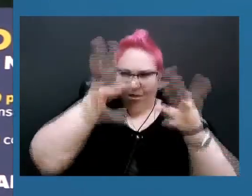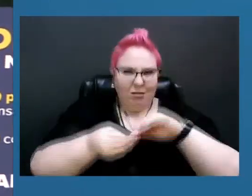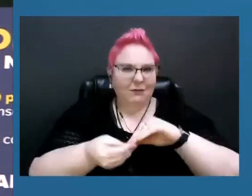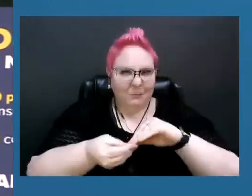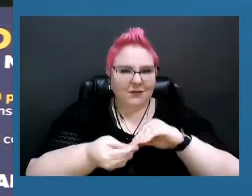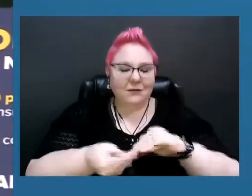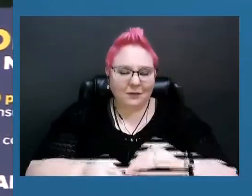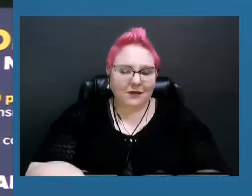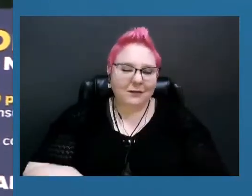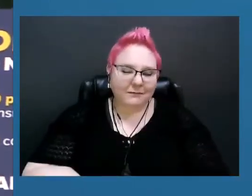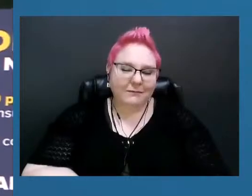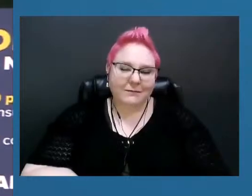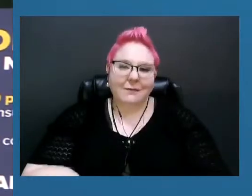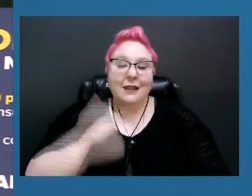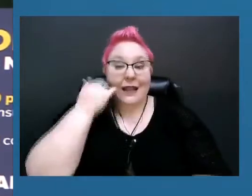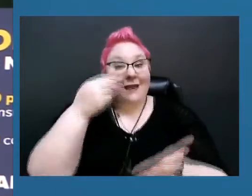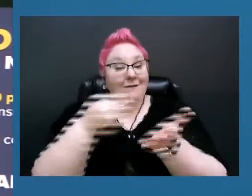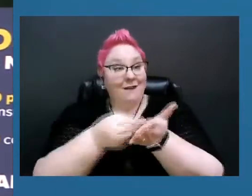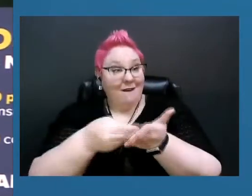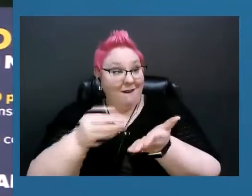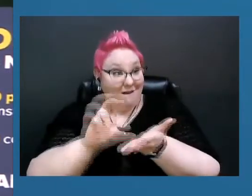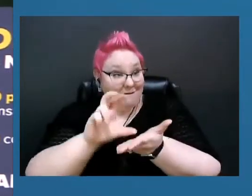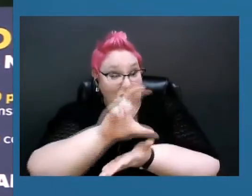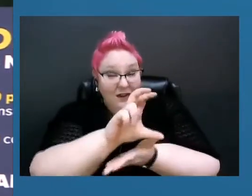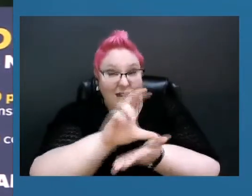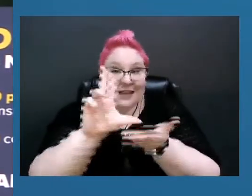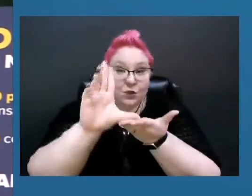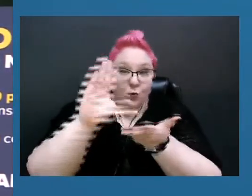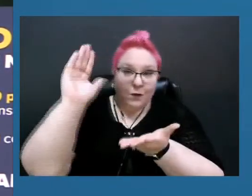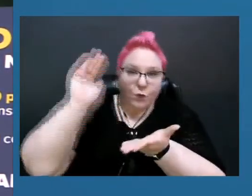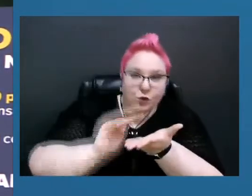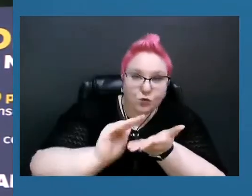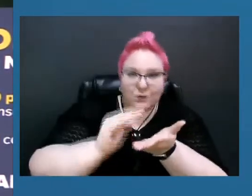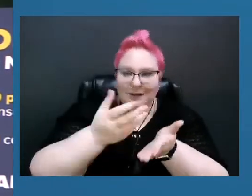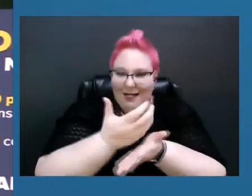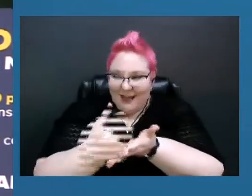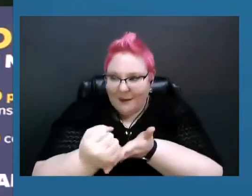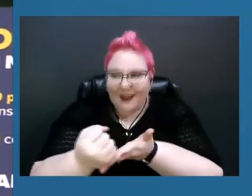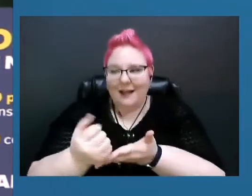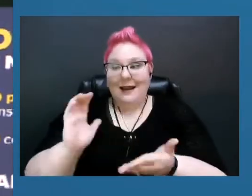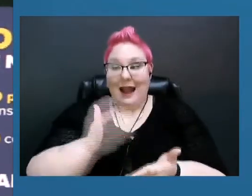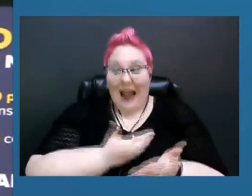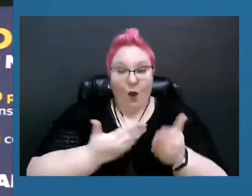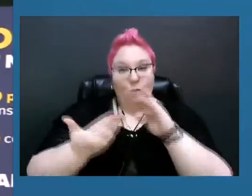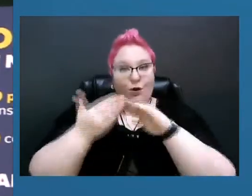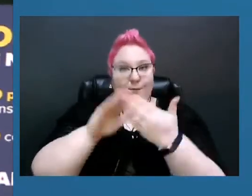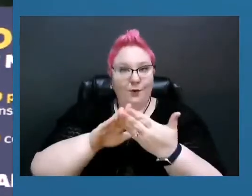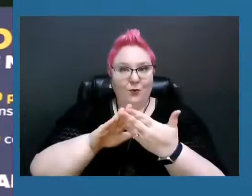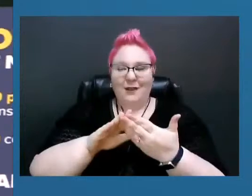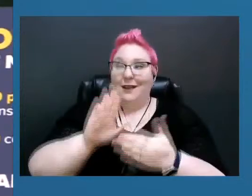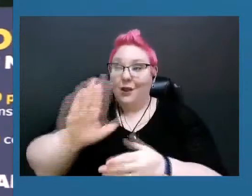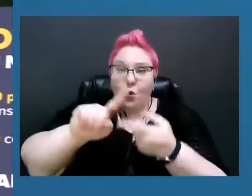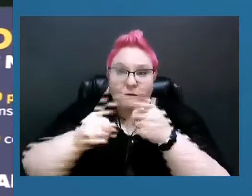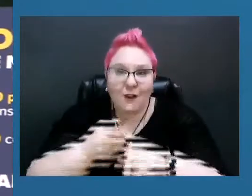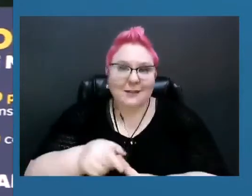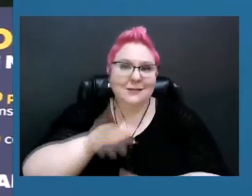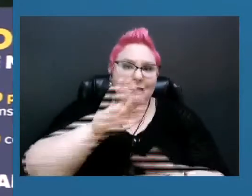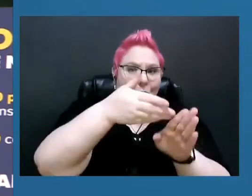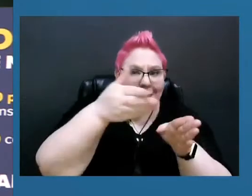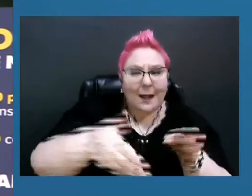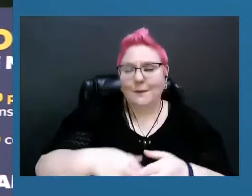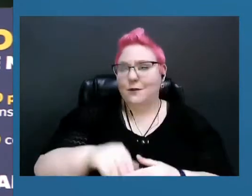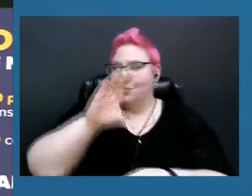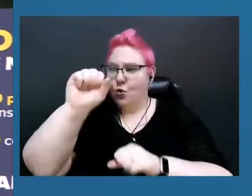If funding for these critical programs is reduced or even eliminated, people in our community, so these could be your friends, your neighbors, your